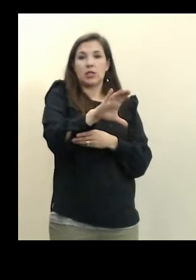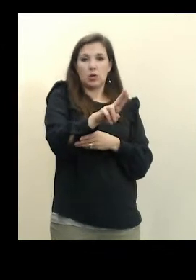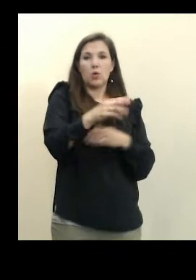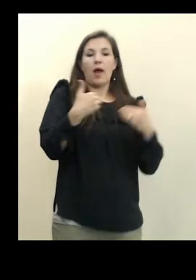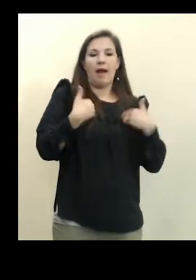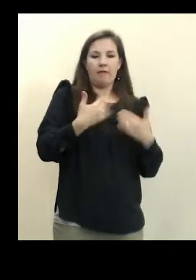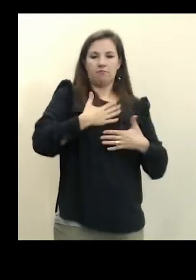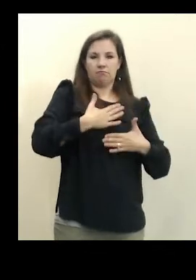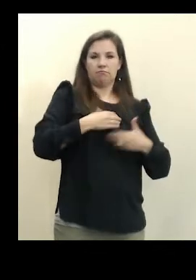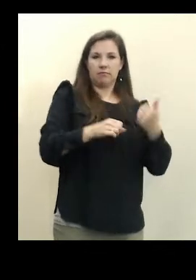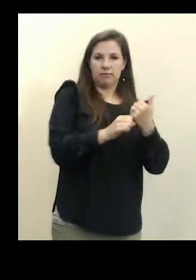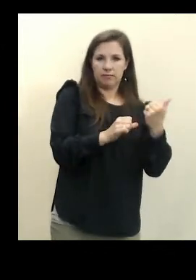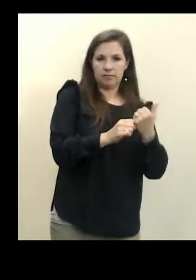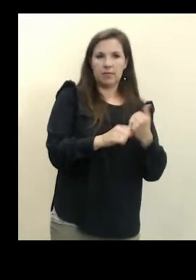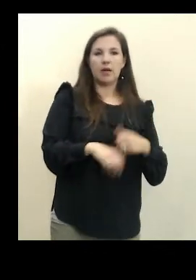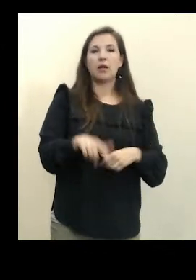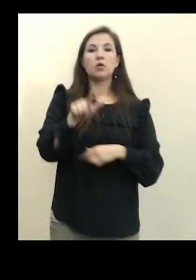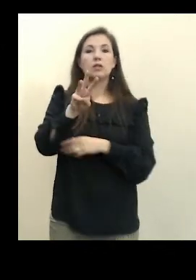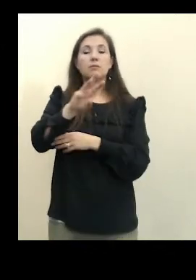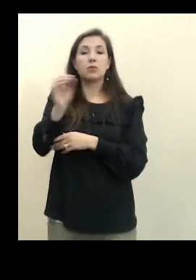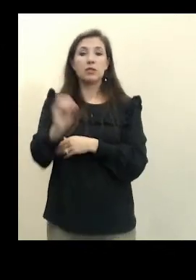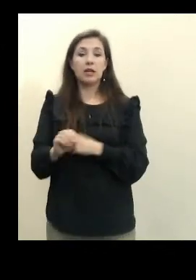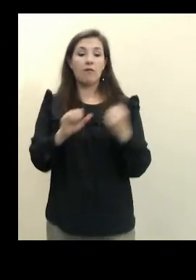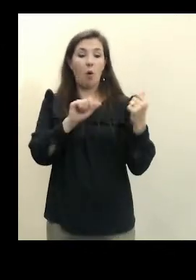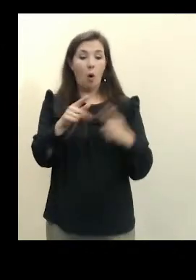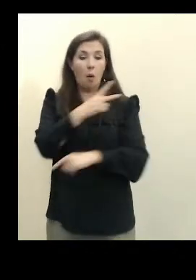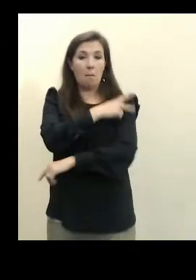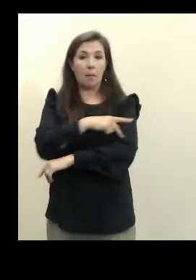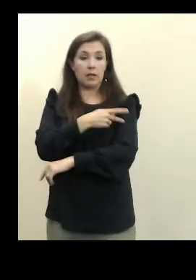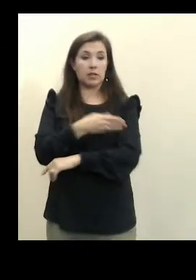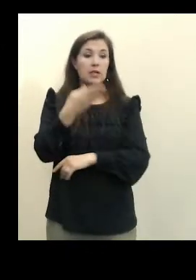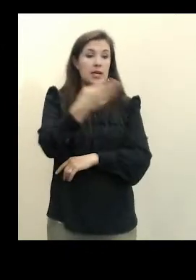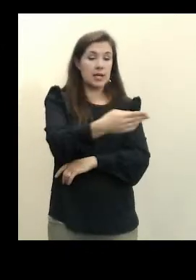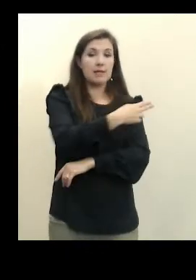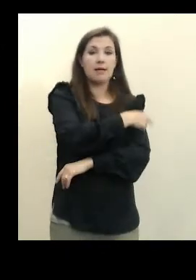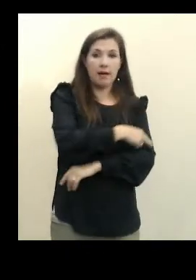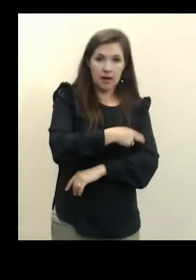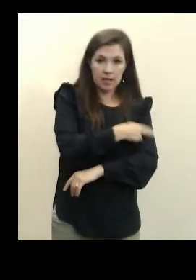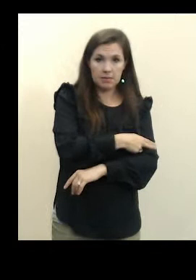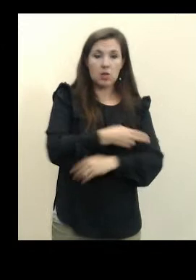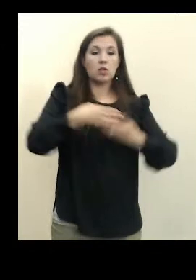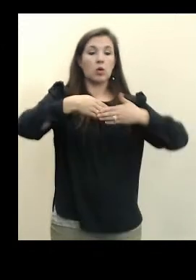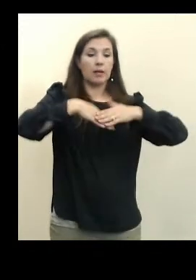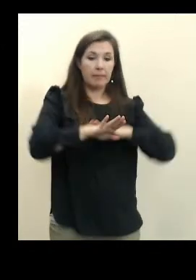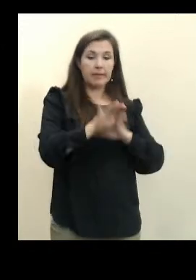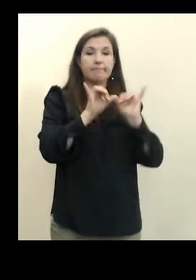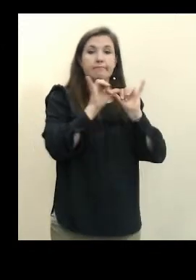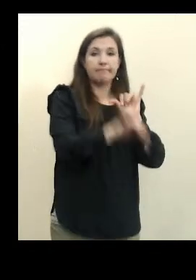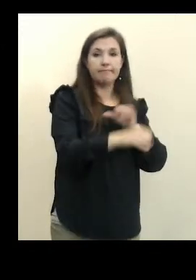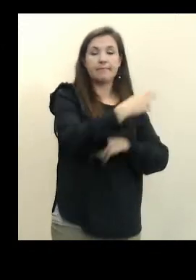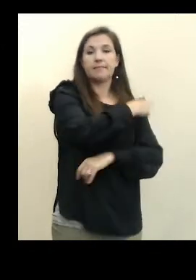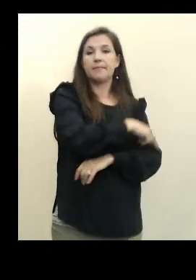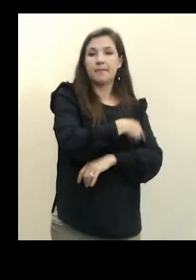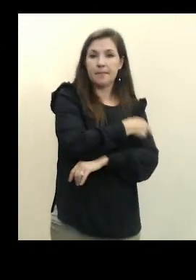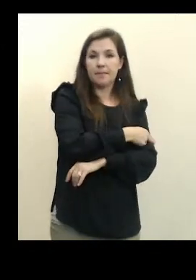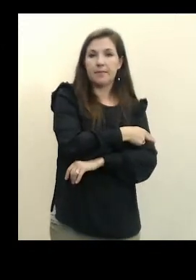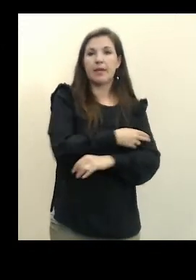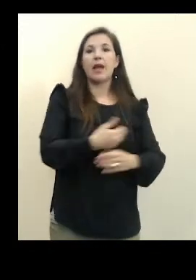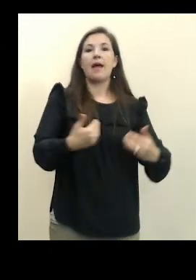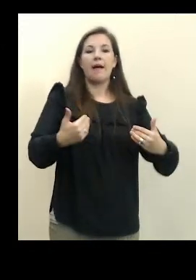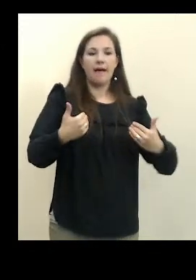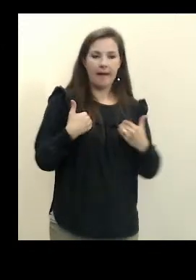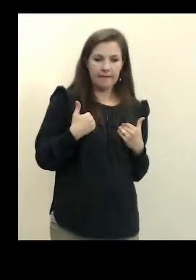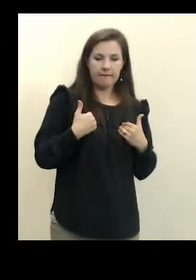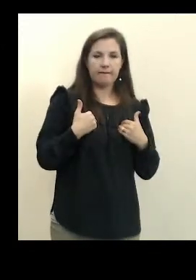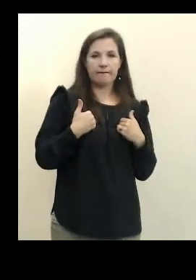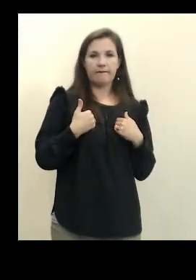approximately 25% of all patients that are hospitalized, that have been admitted to the hospital, are admitted with COVID, or